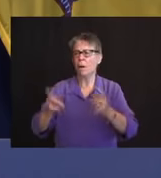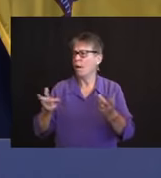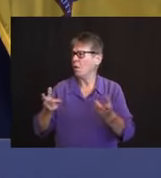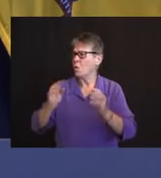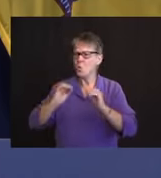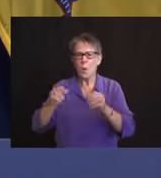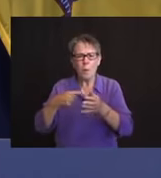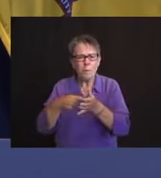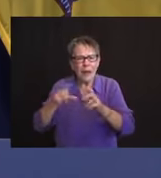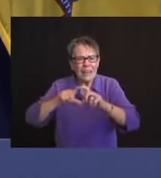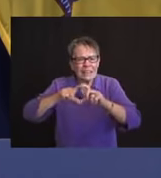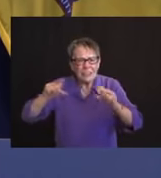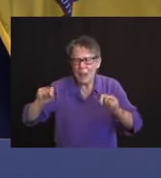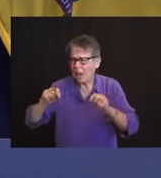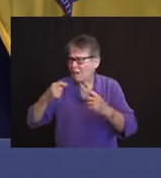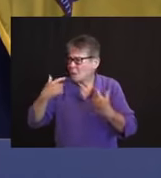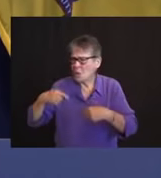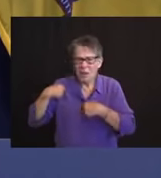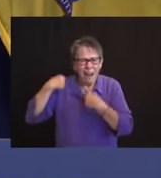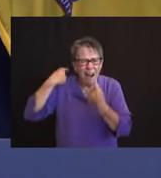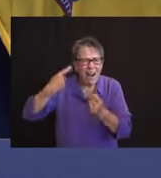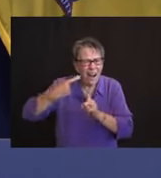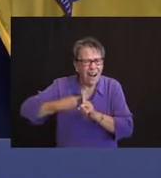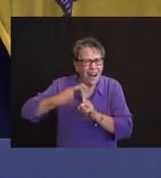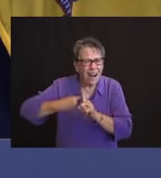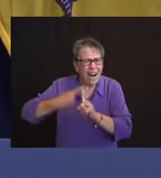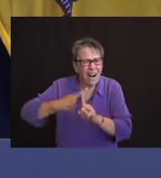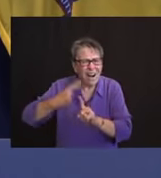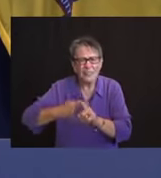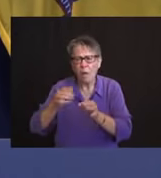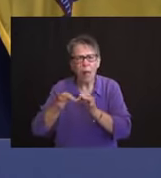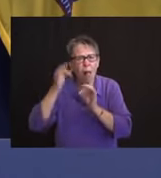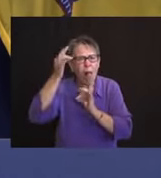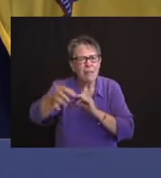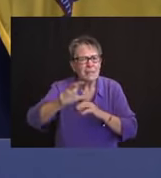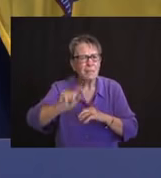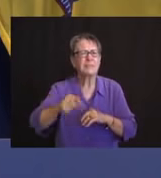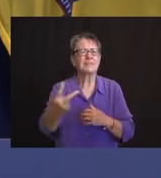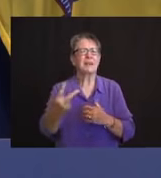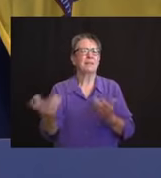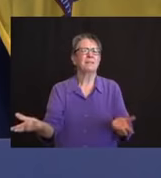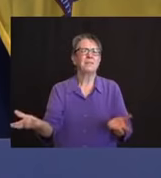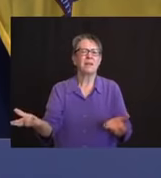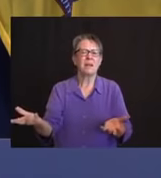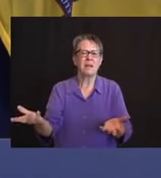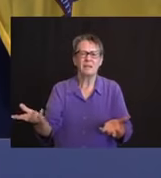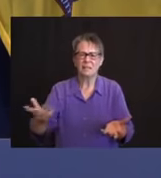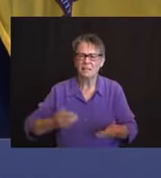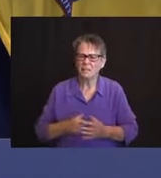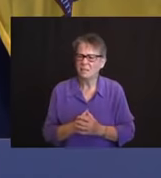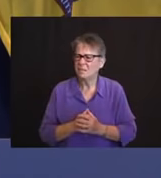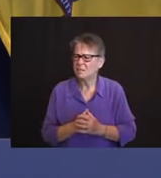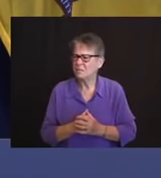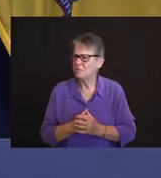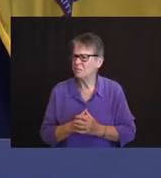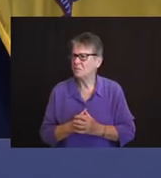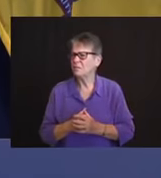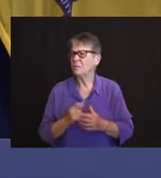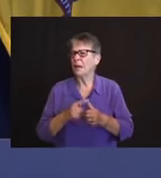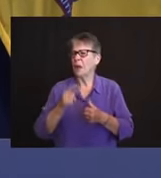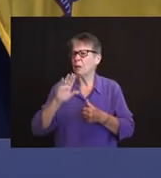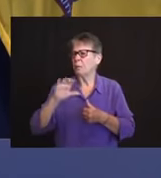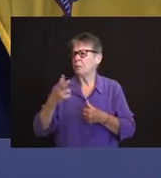now? So from the top, yeah, we've had conversations, and again, I'm going to repeat